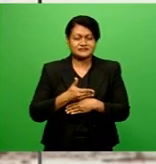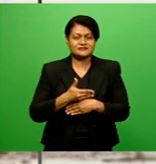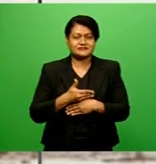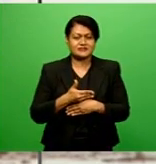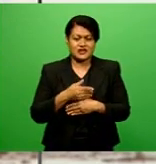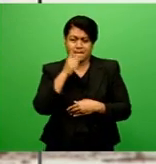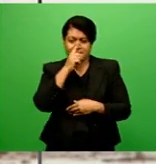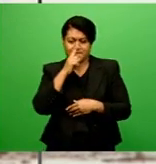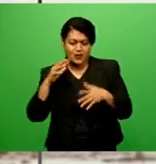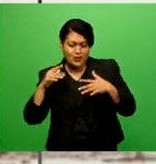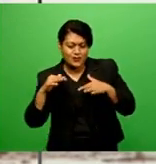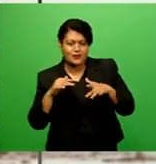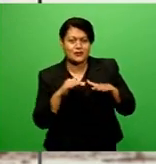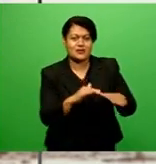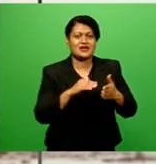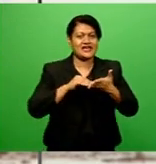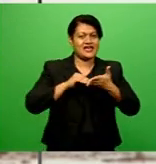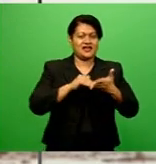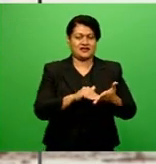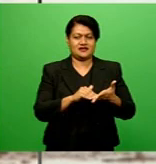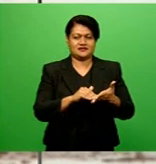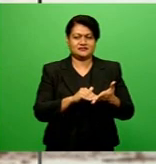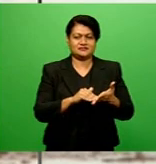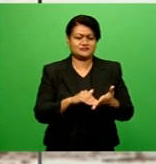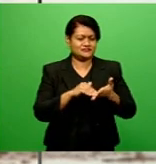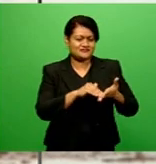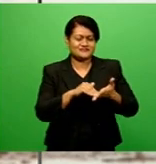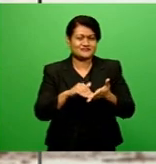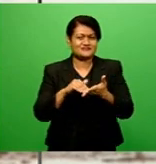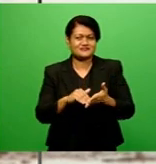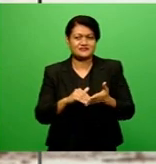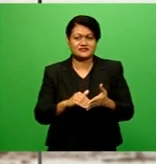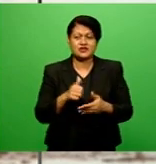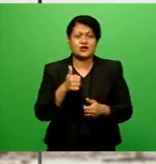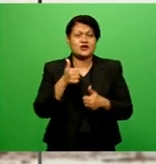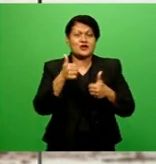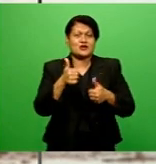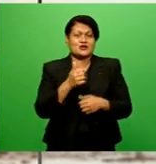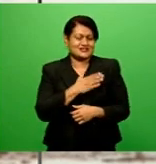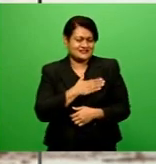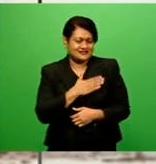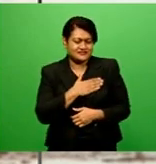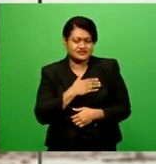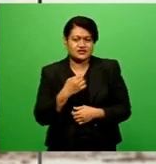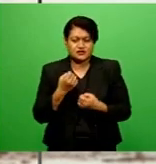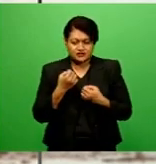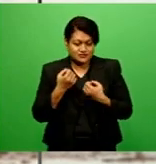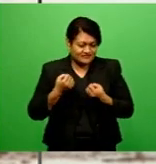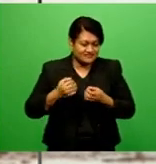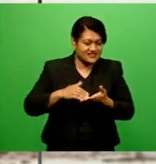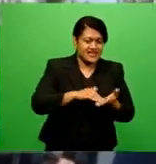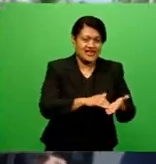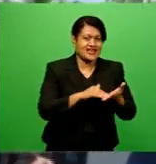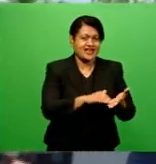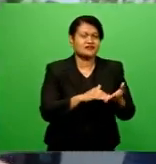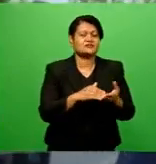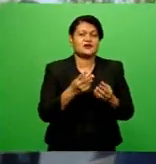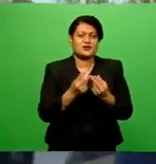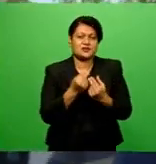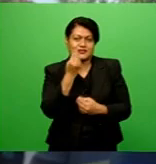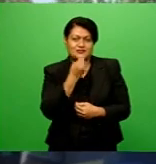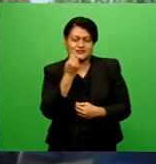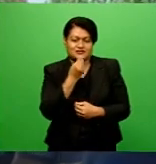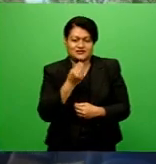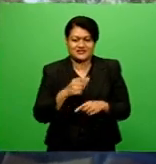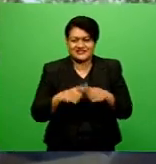to help. As Kelly Badala reports, Good Samaritans today showed up with food and other essentials.